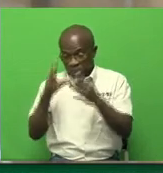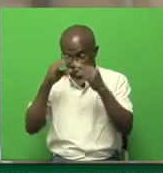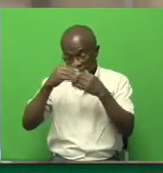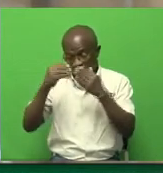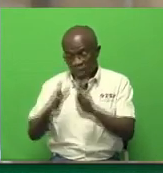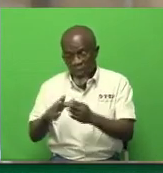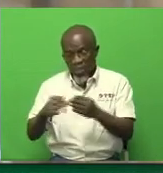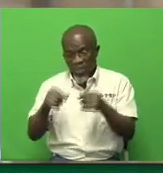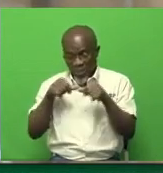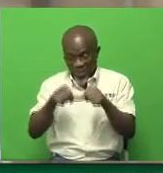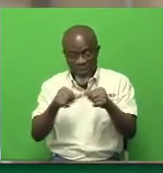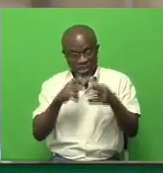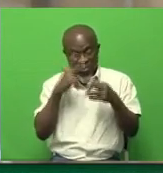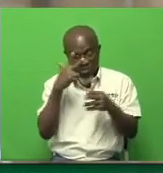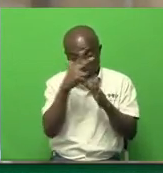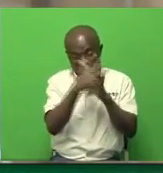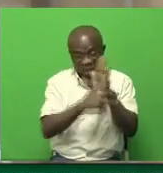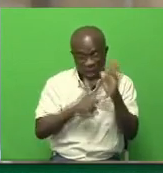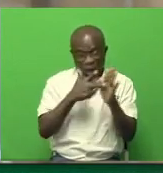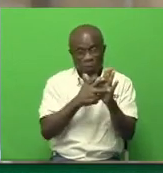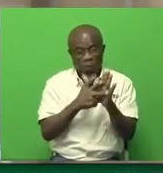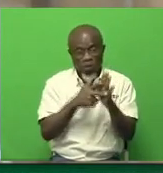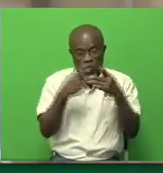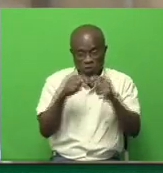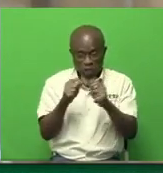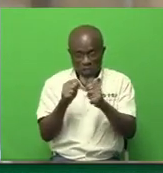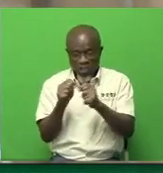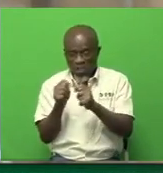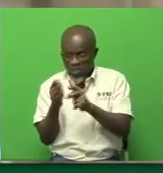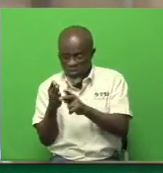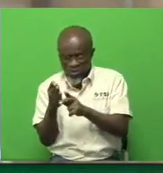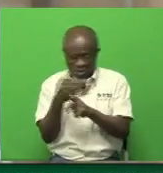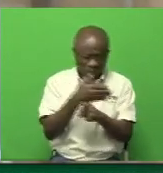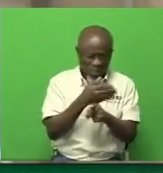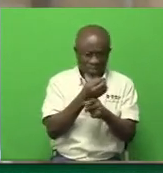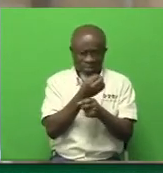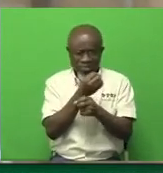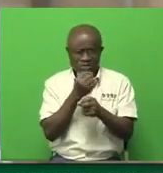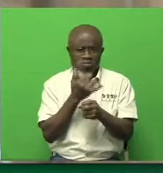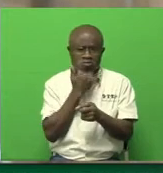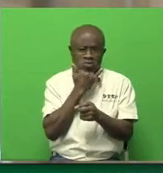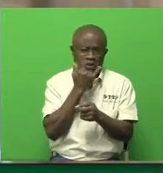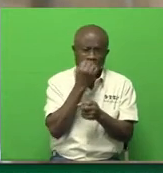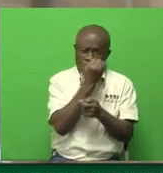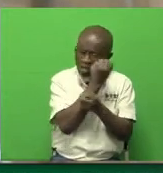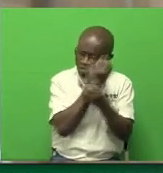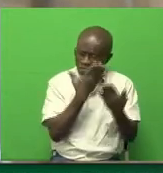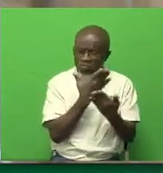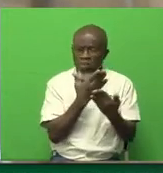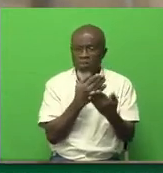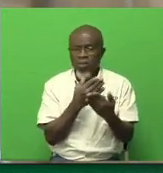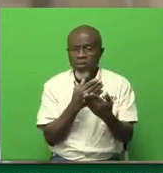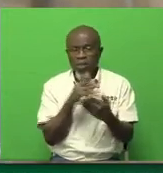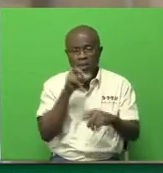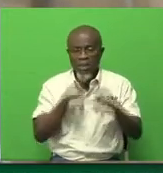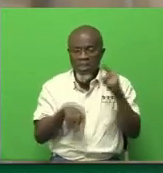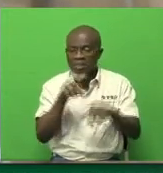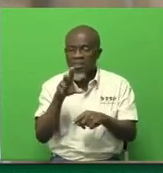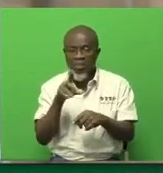this morning attempting to mislead the people of trinidadbago with information that cannot be supported